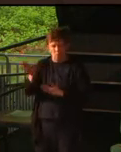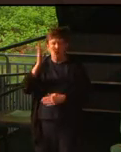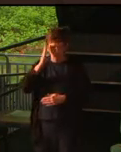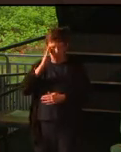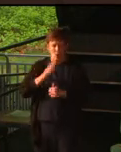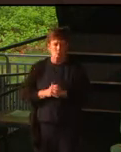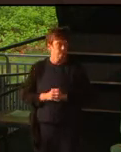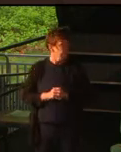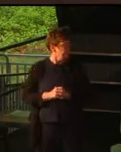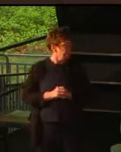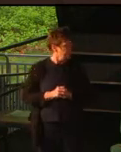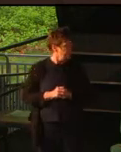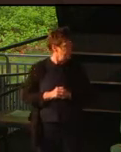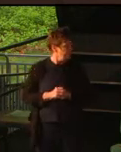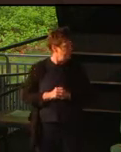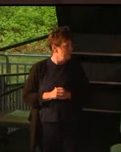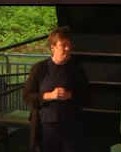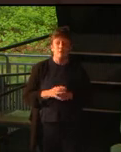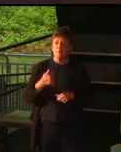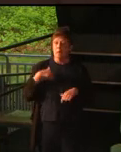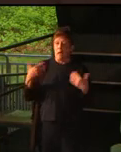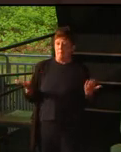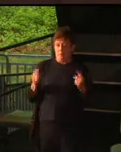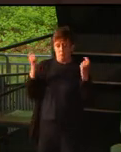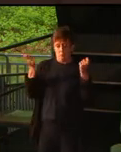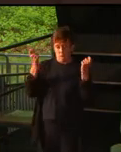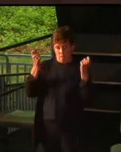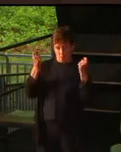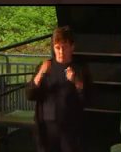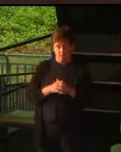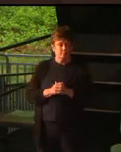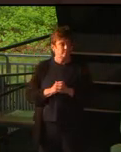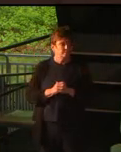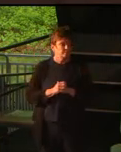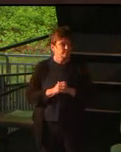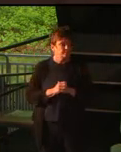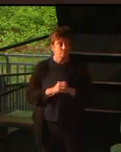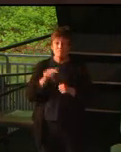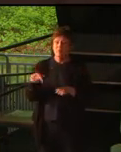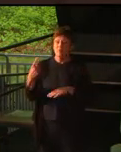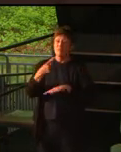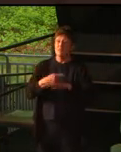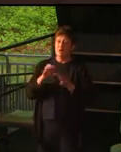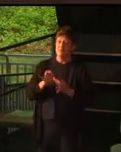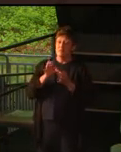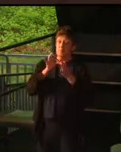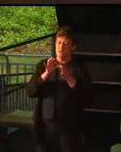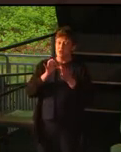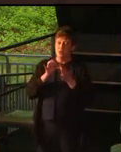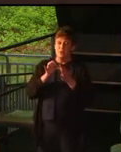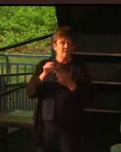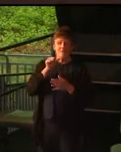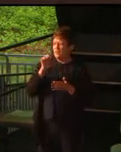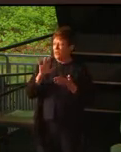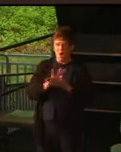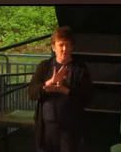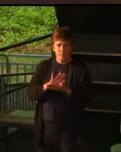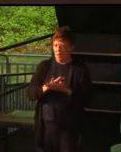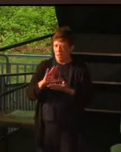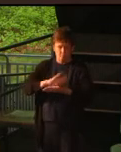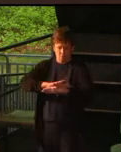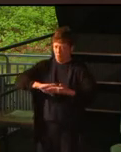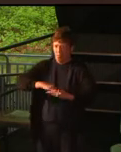But I'm here to sell you on an idea. What made this day worth it isn't the piece of paper you're about to